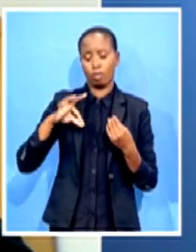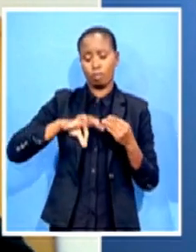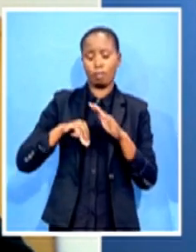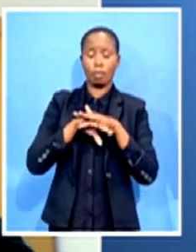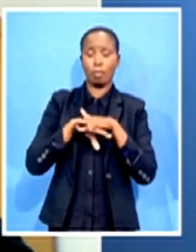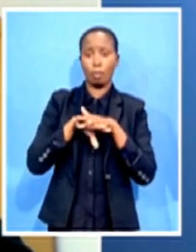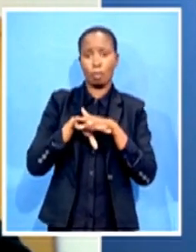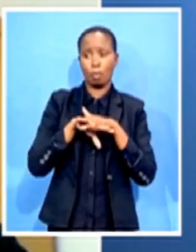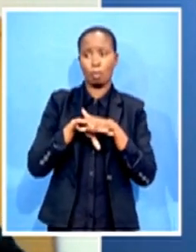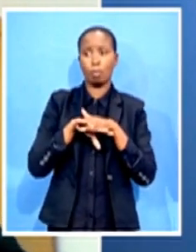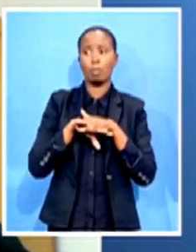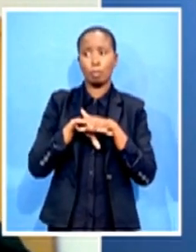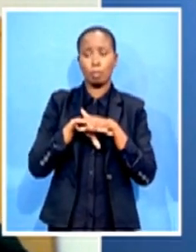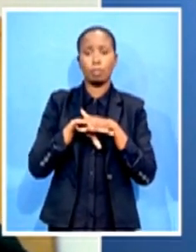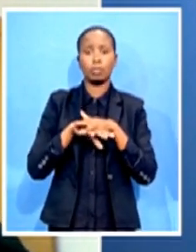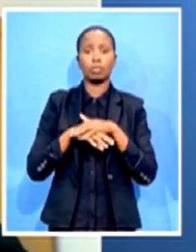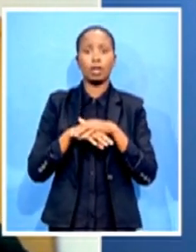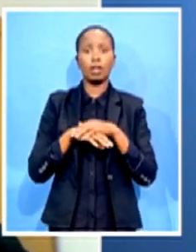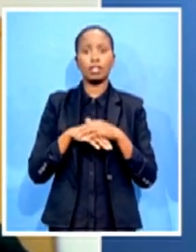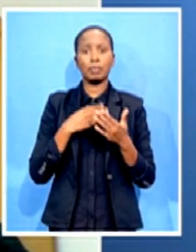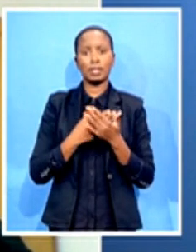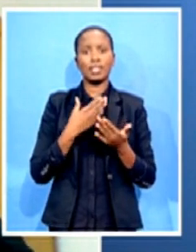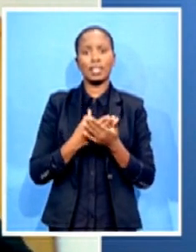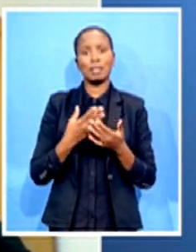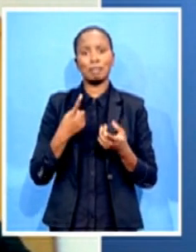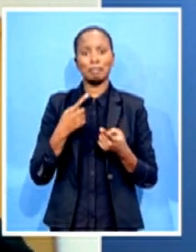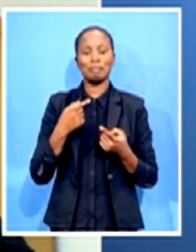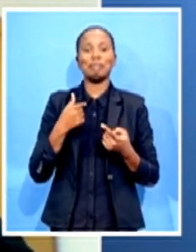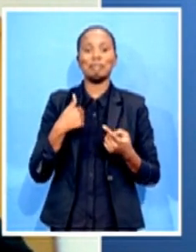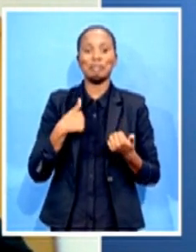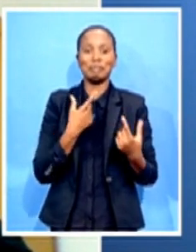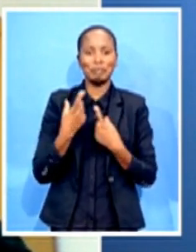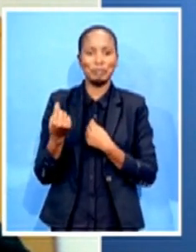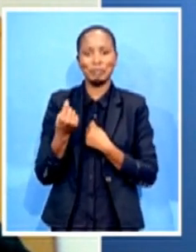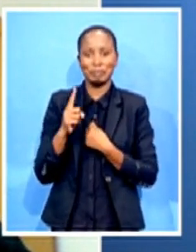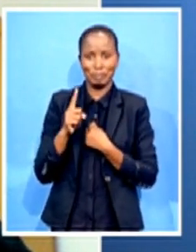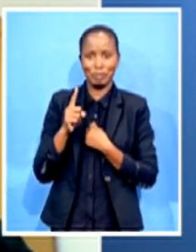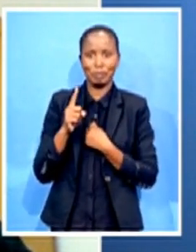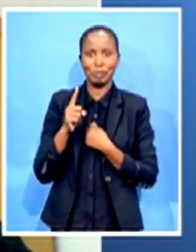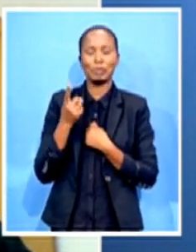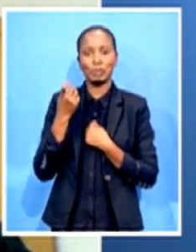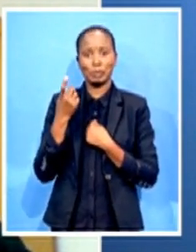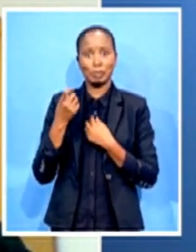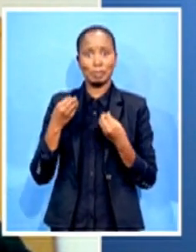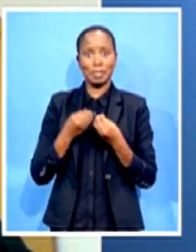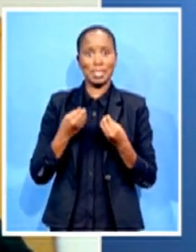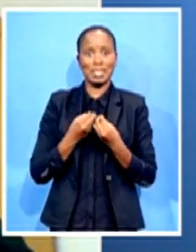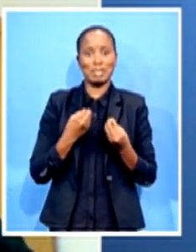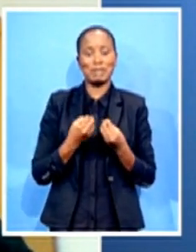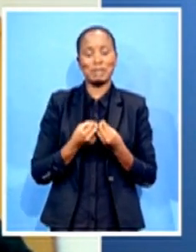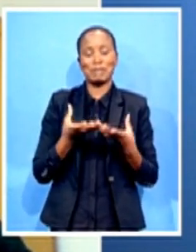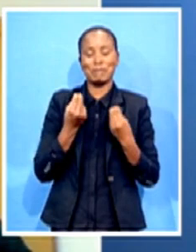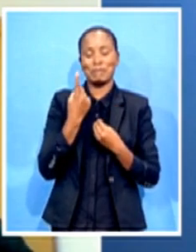the farmers itself, because we want to balance how, on one hand, having a minimum wage that is feasible and that